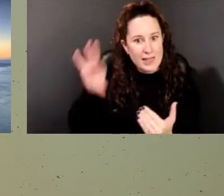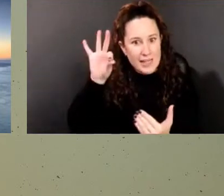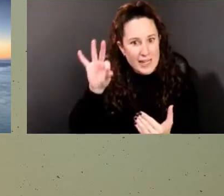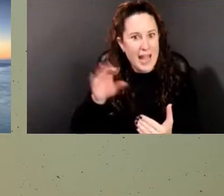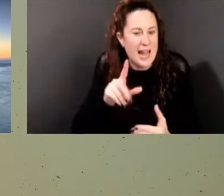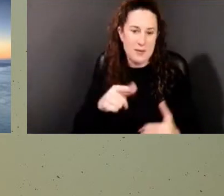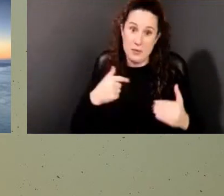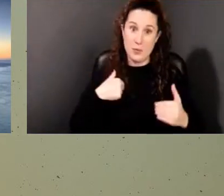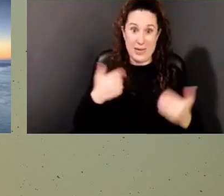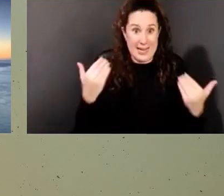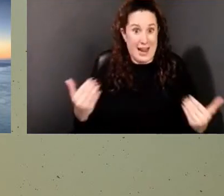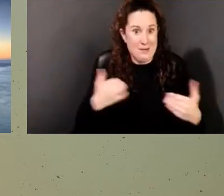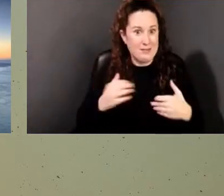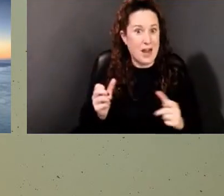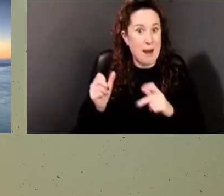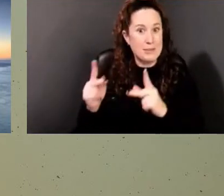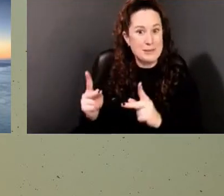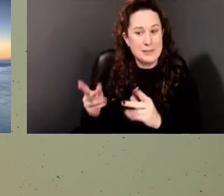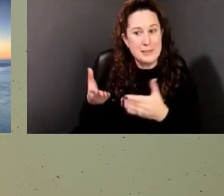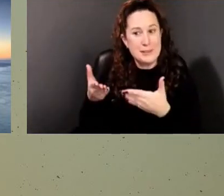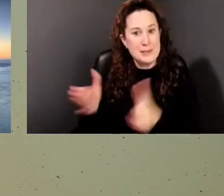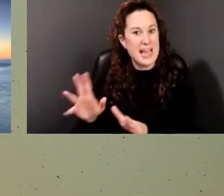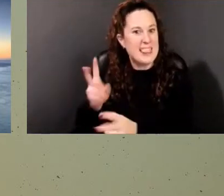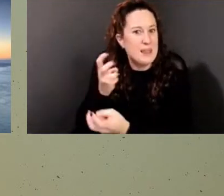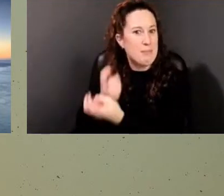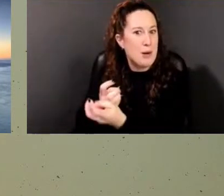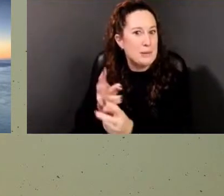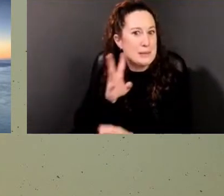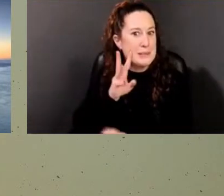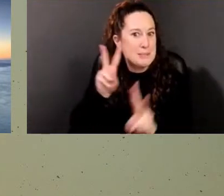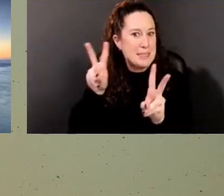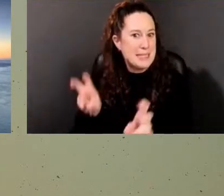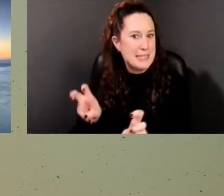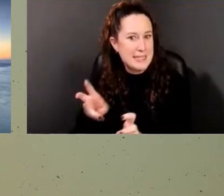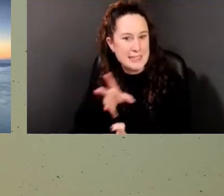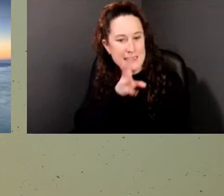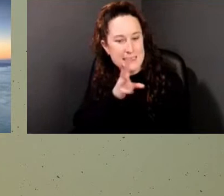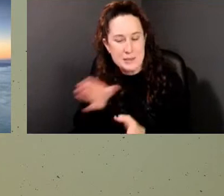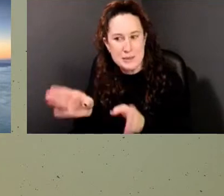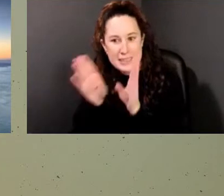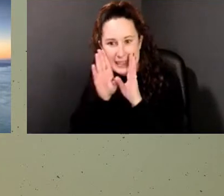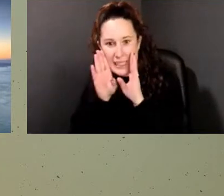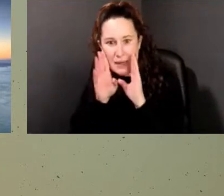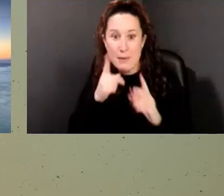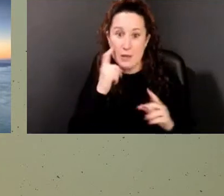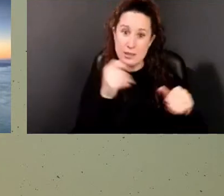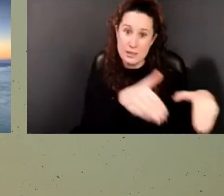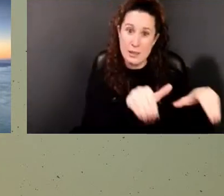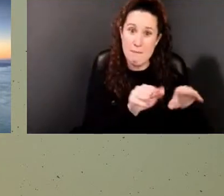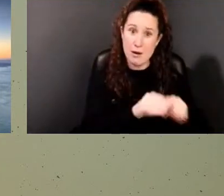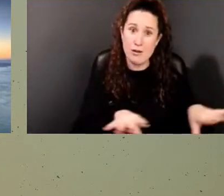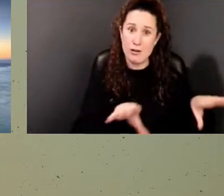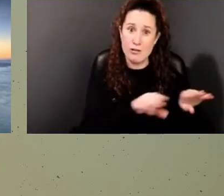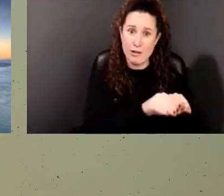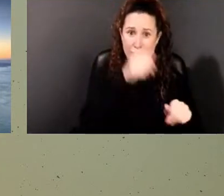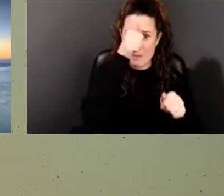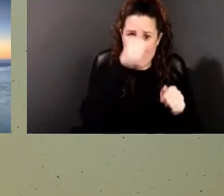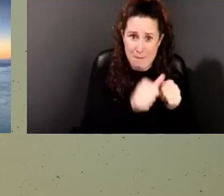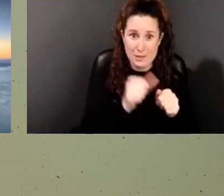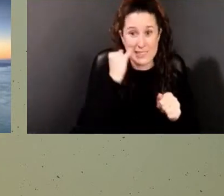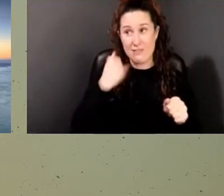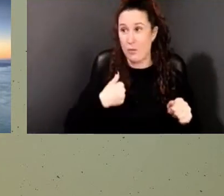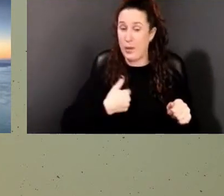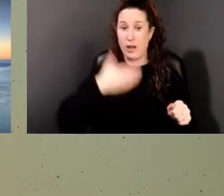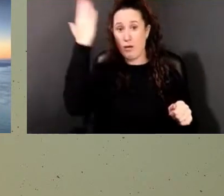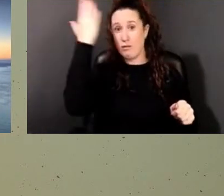bones speak. And because I'm looking at the quotes, the burial ground remembers when we forget, and we won't forget now because we